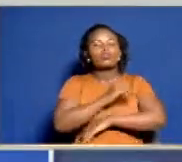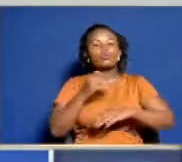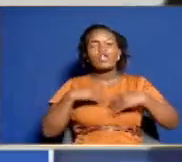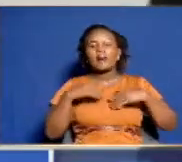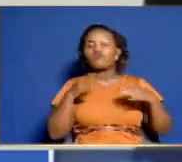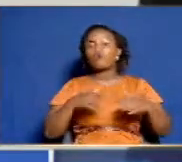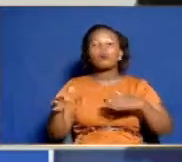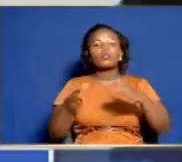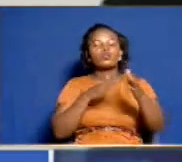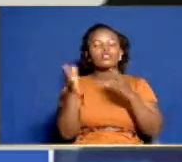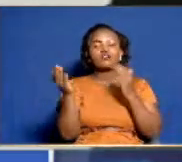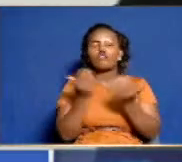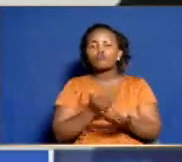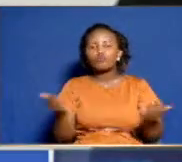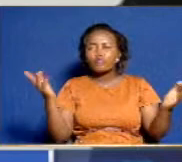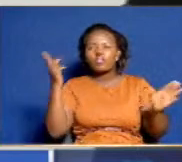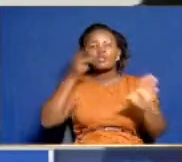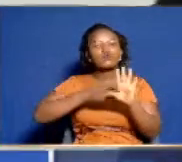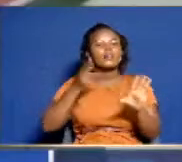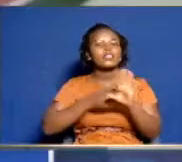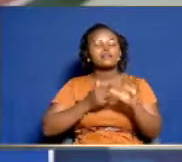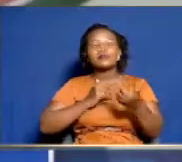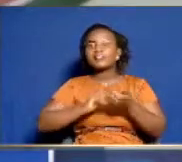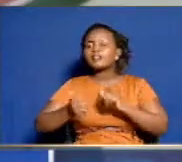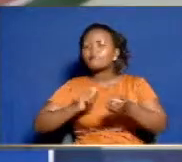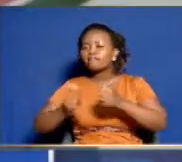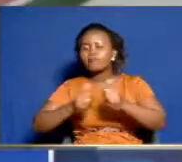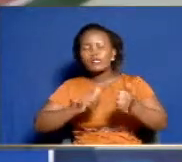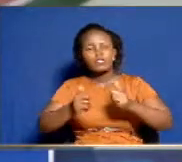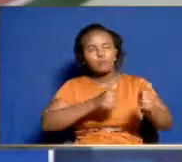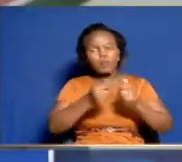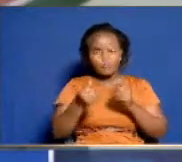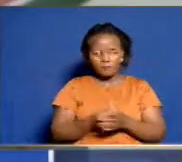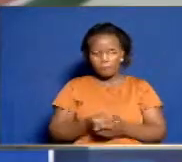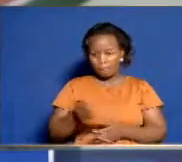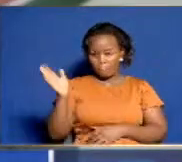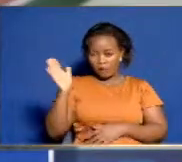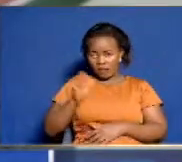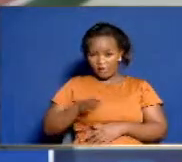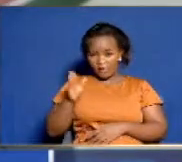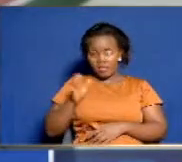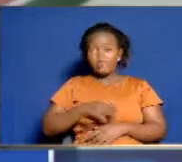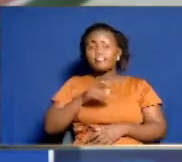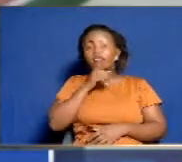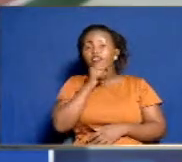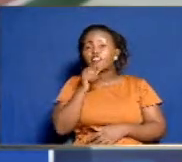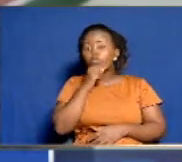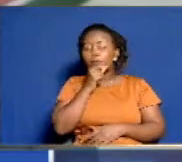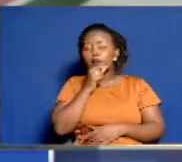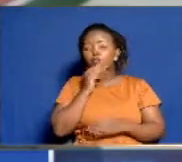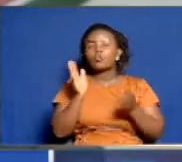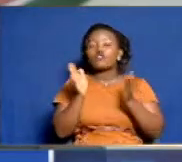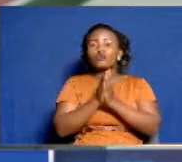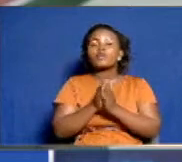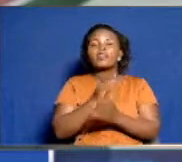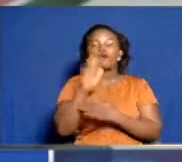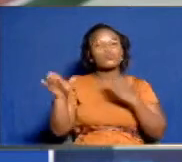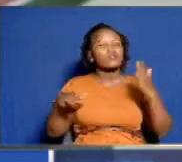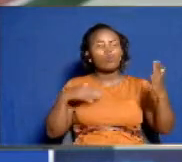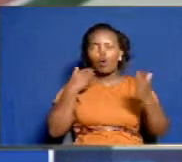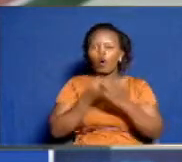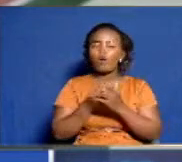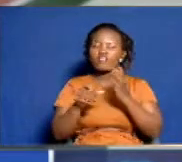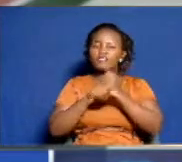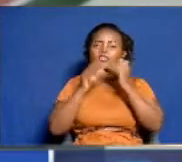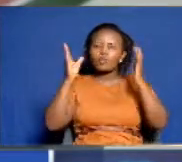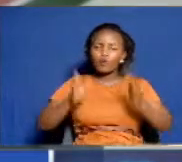in all sports and explore hidden potential. Policy, ladies and gentlemen, in concert with all stakeholders, will ensure no learner is